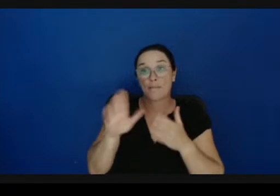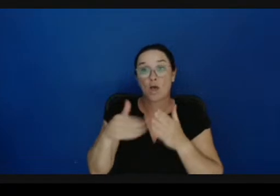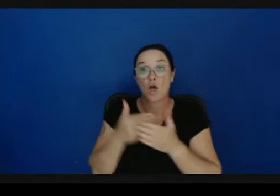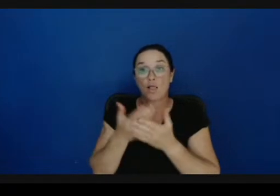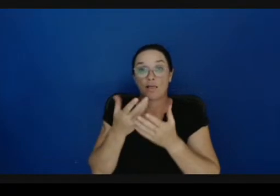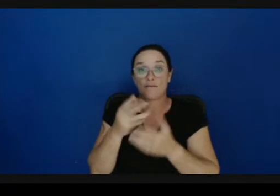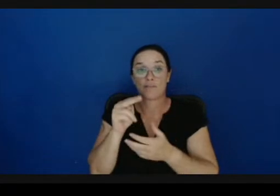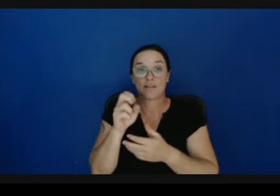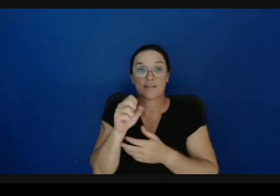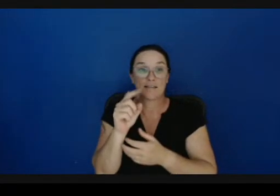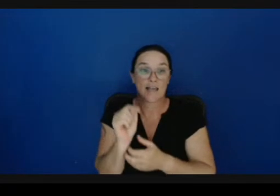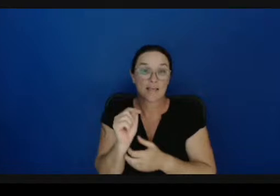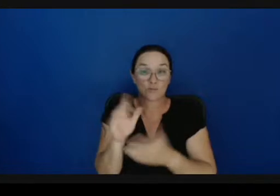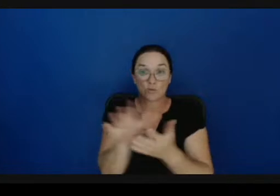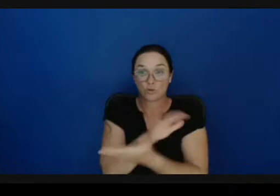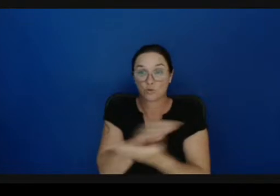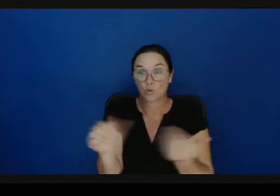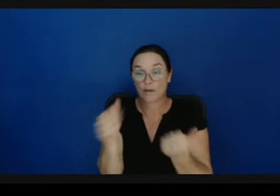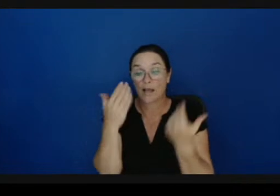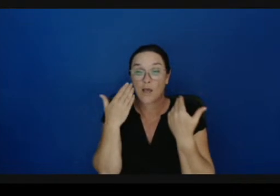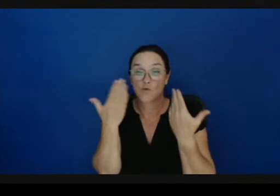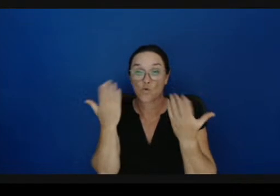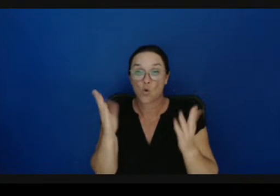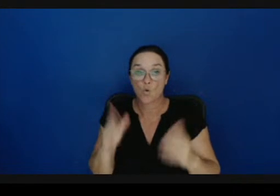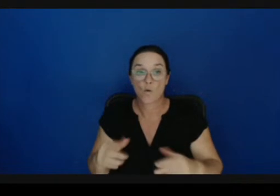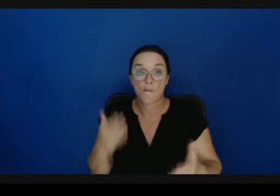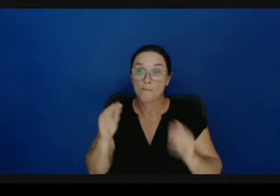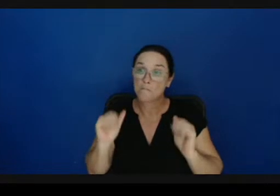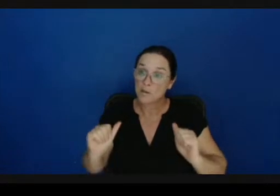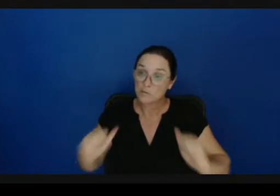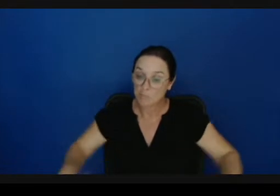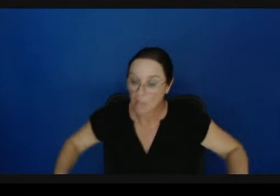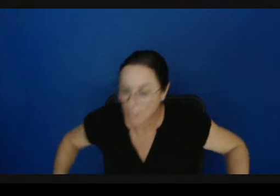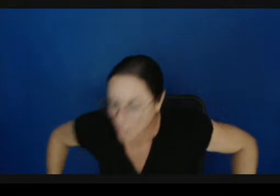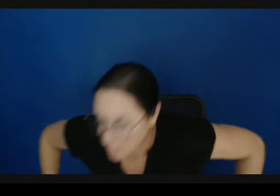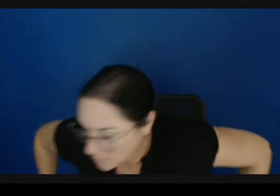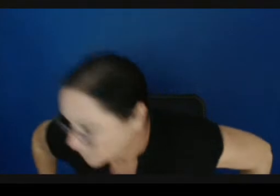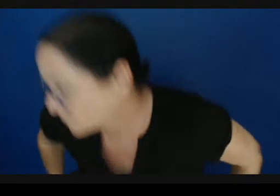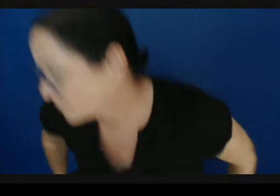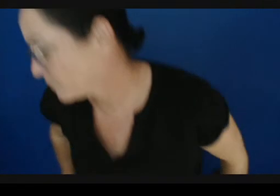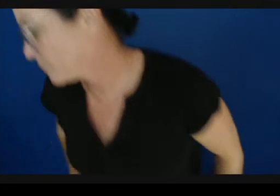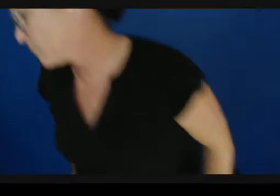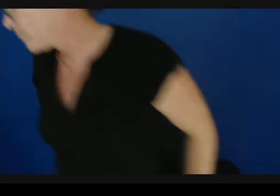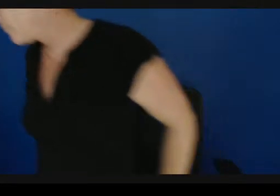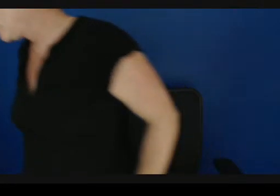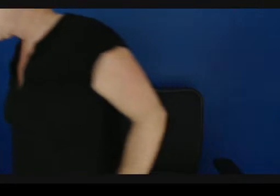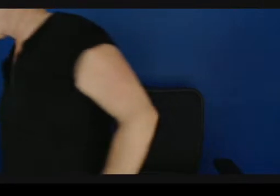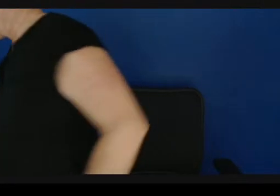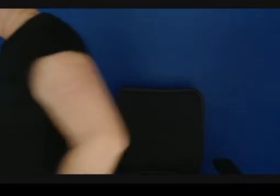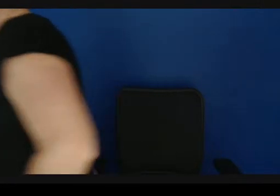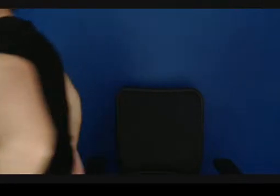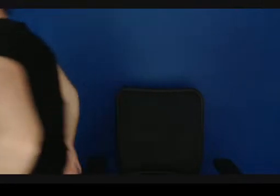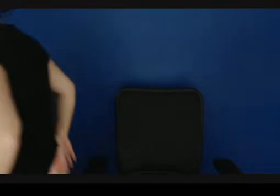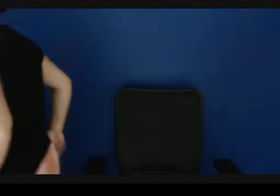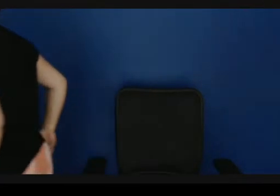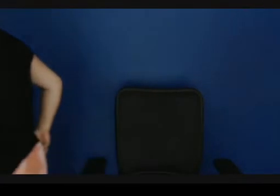in the process. I don't know. Yeah, possibly. It looks like a nice boardwalk, though.